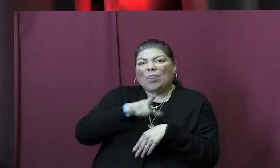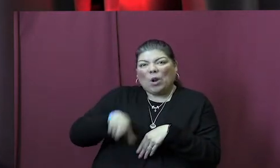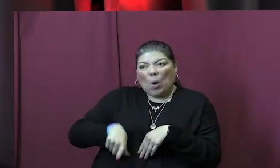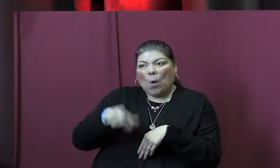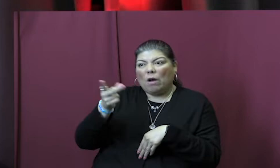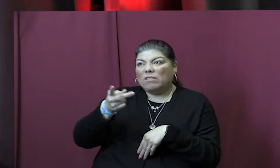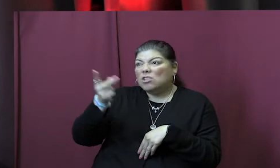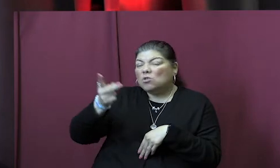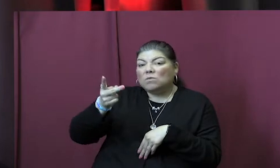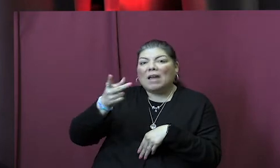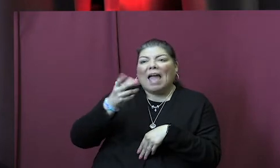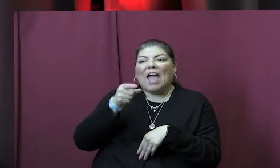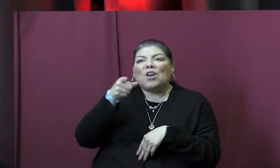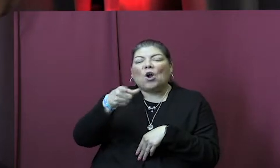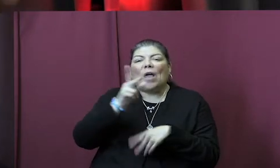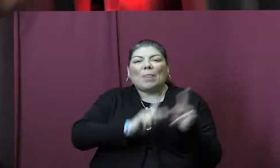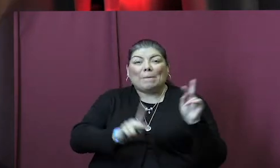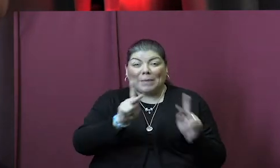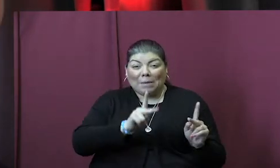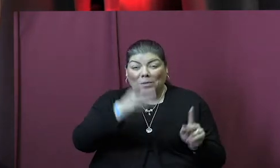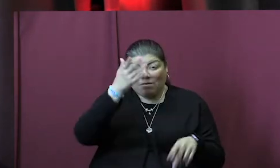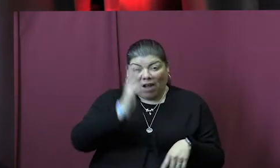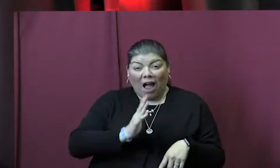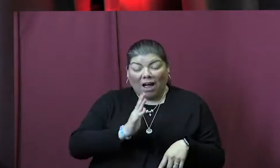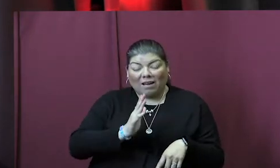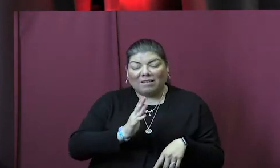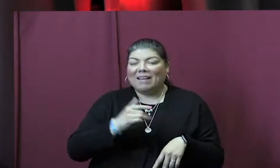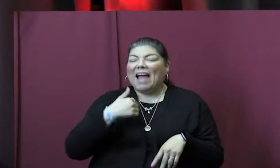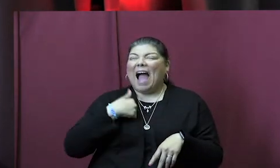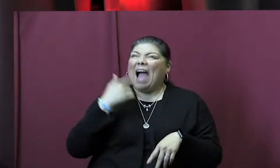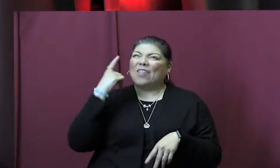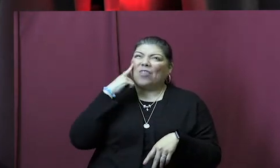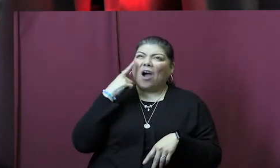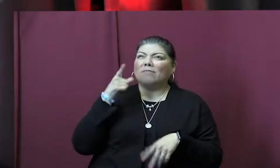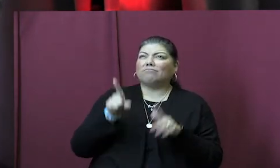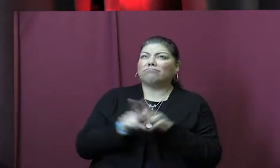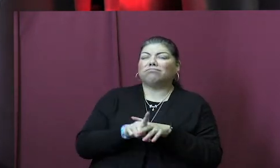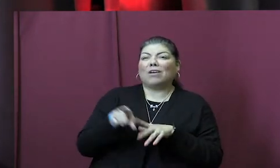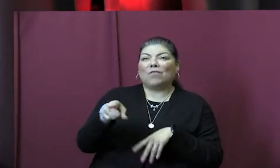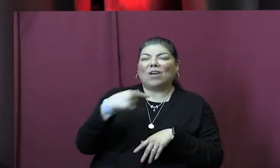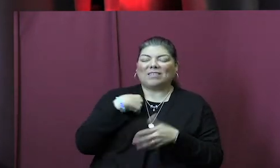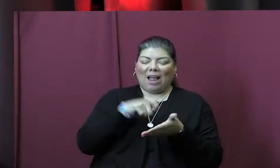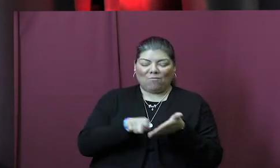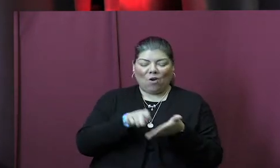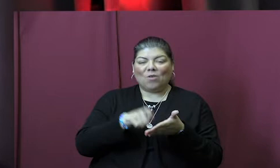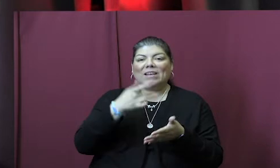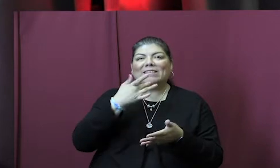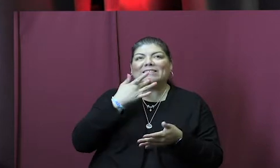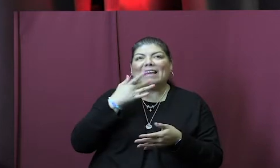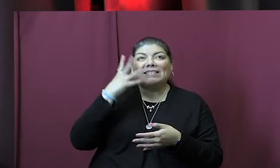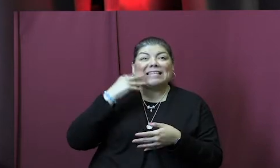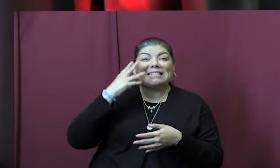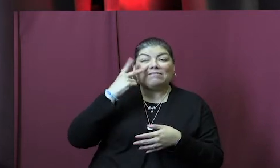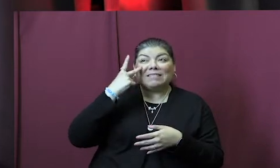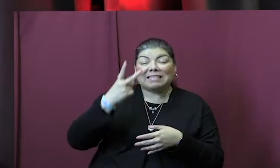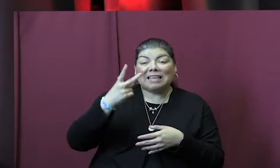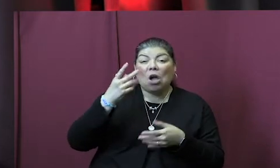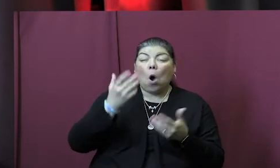her and the Lord and between her and the people of God. I thought of her as I wrote Taste and